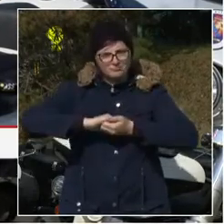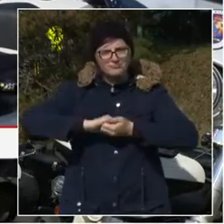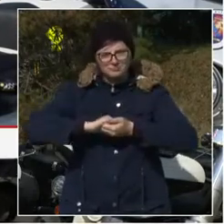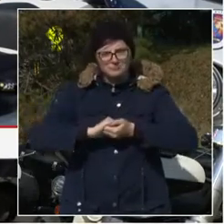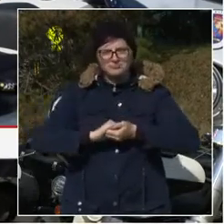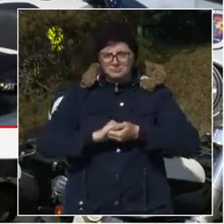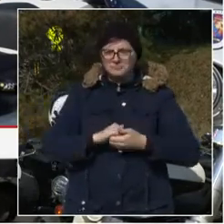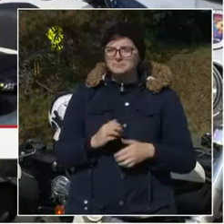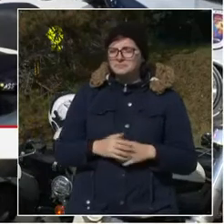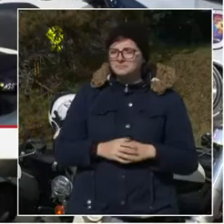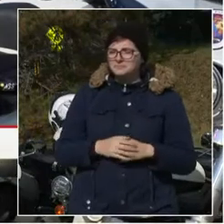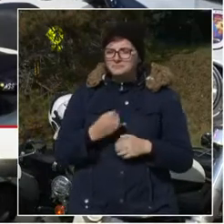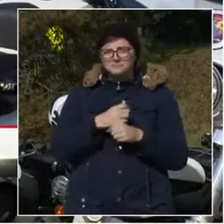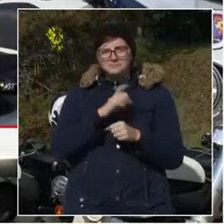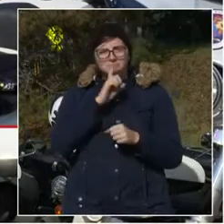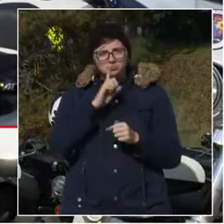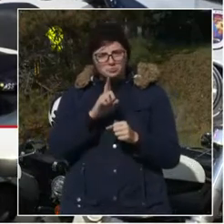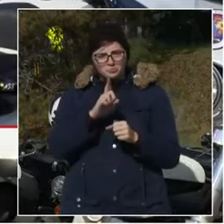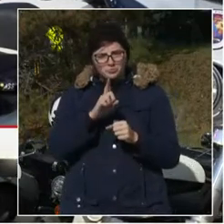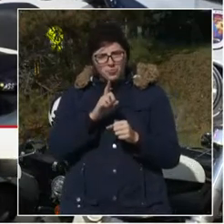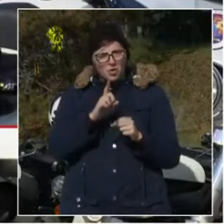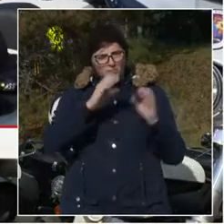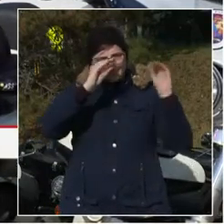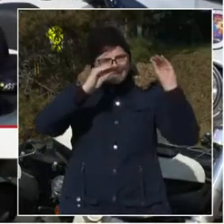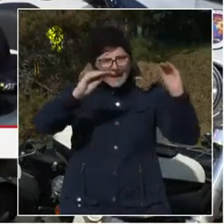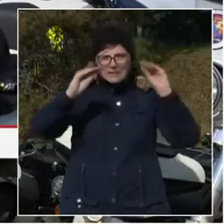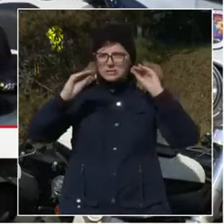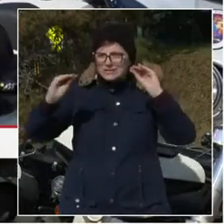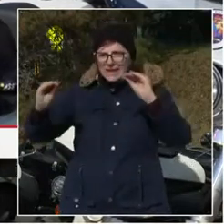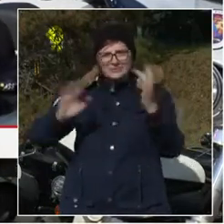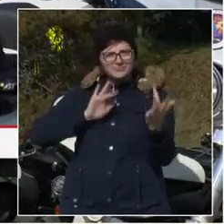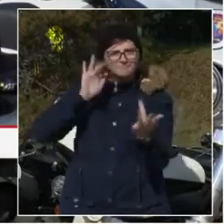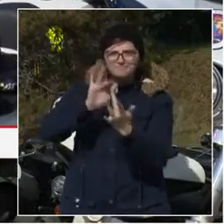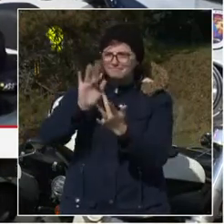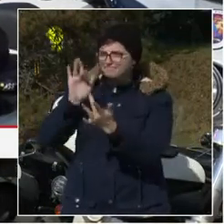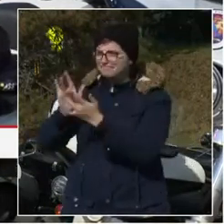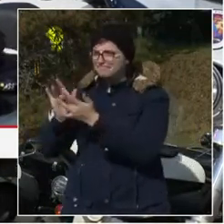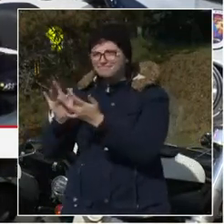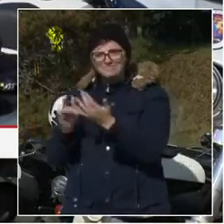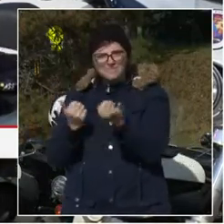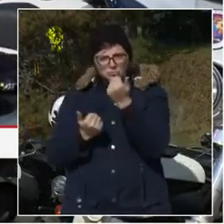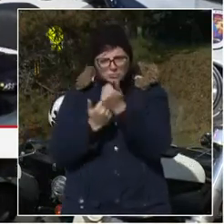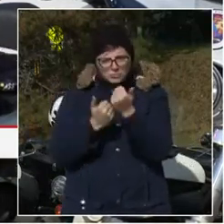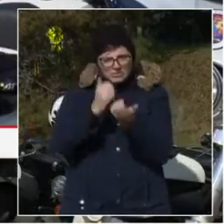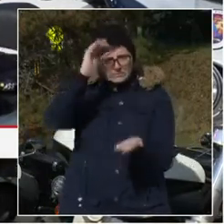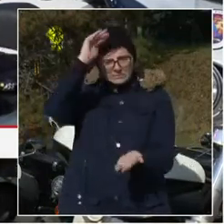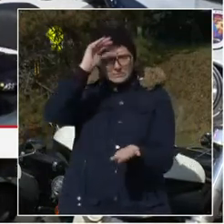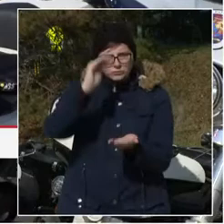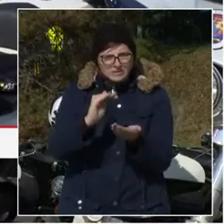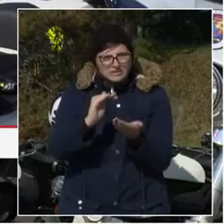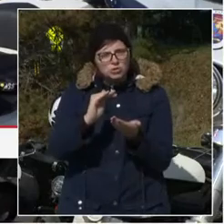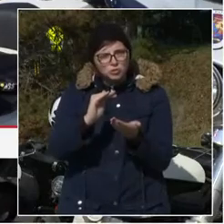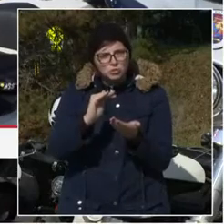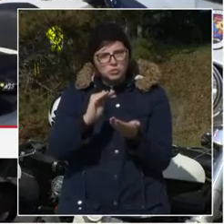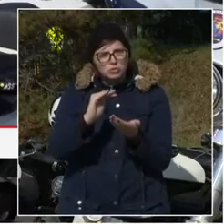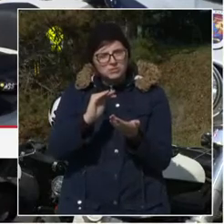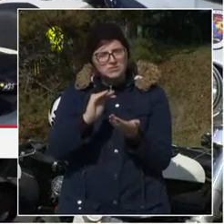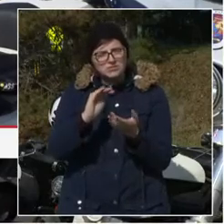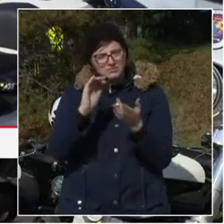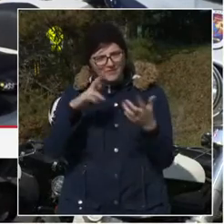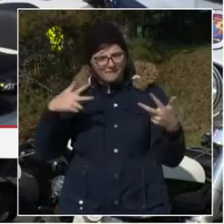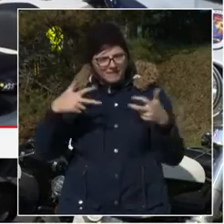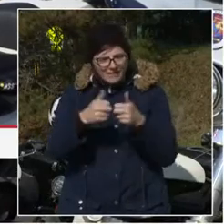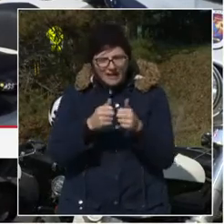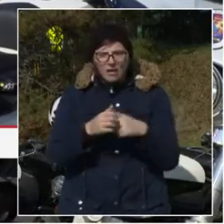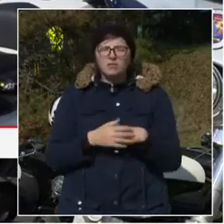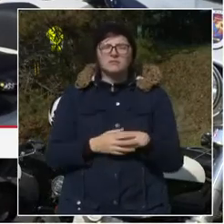through ongoing efforts in combined education, outreach, enforcement to reduce traffic fatalities, serious injuries of